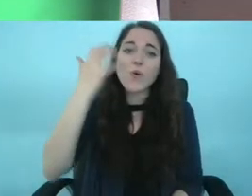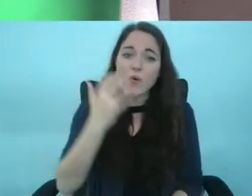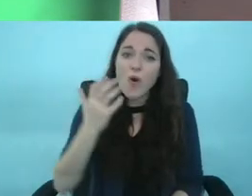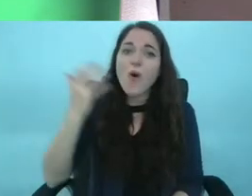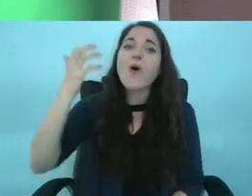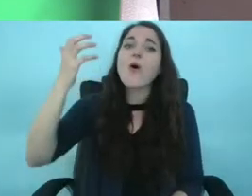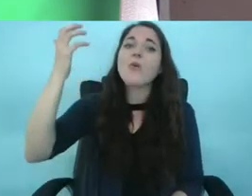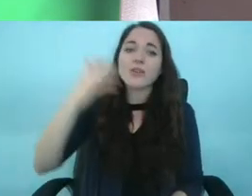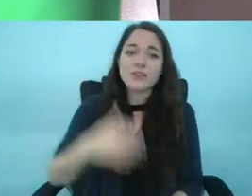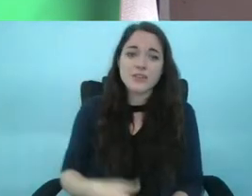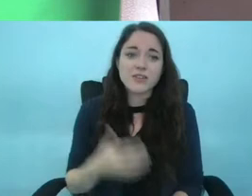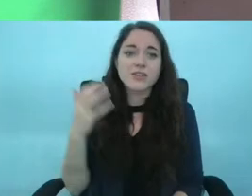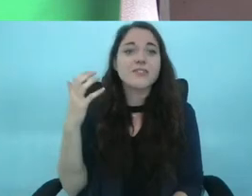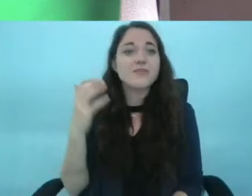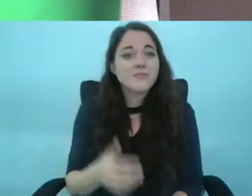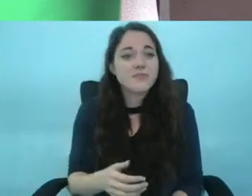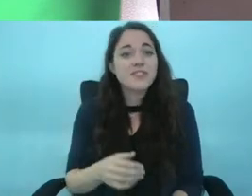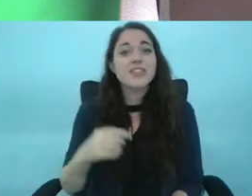Oh, can't turn